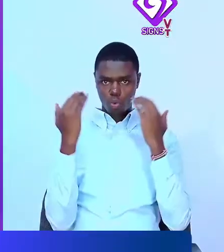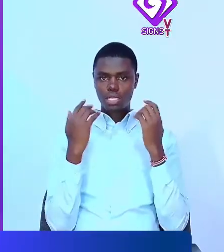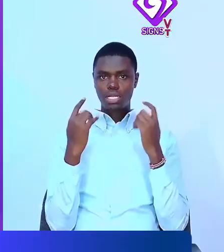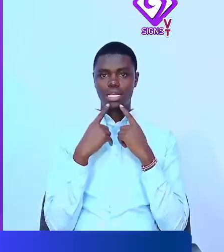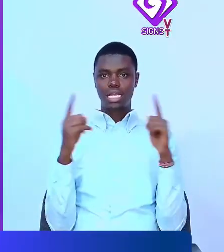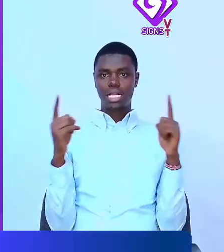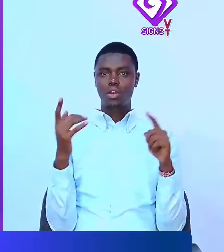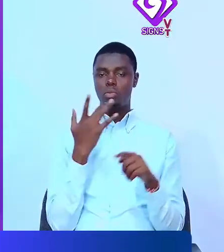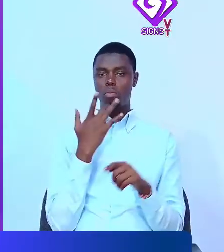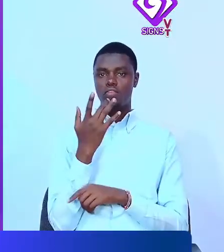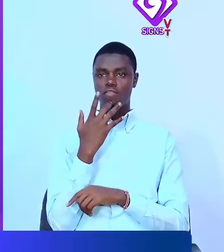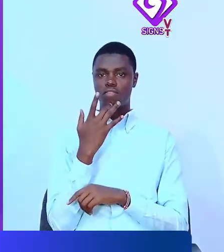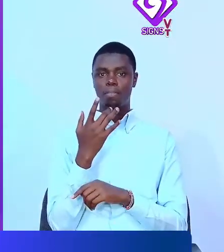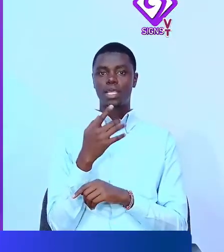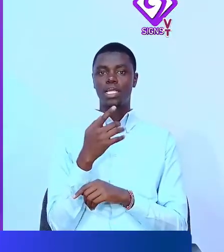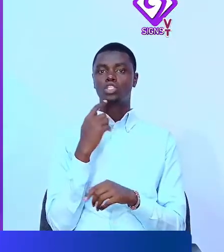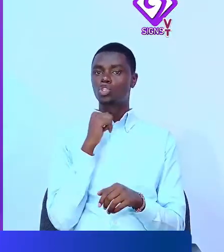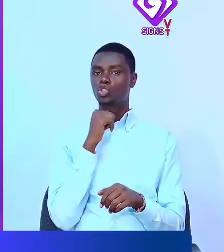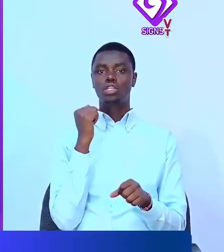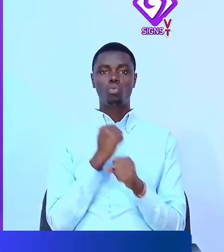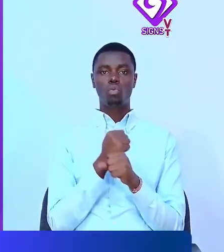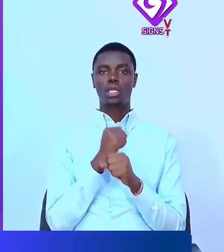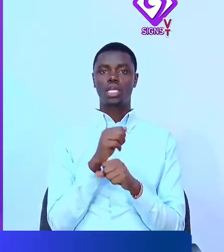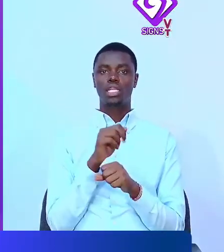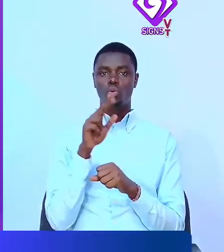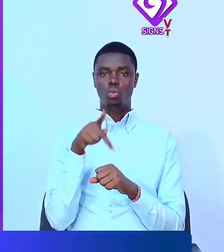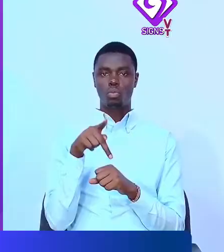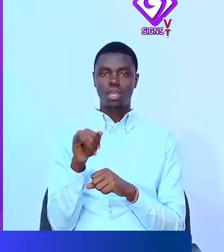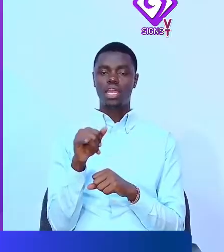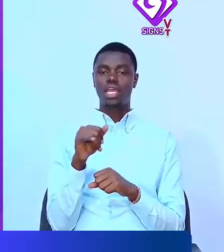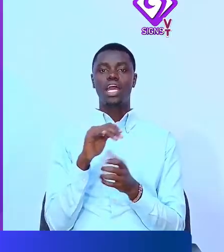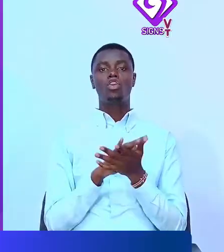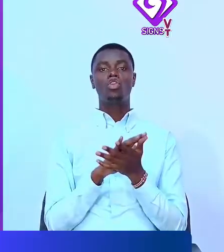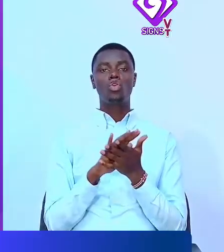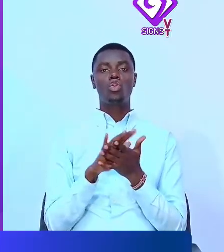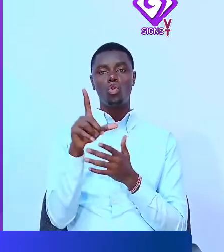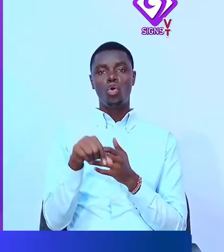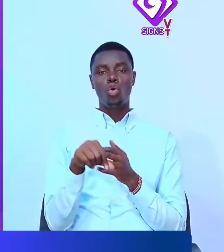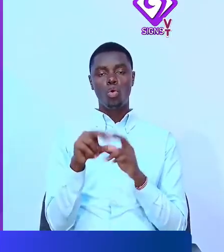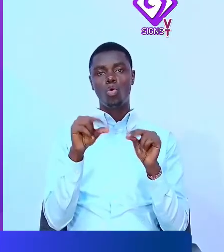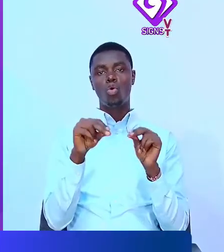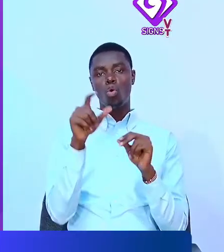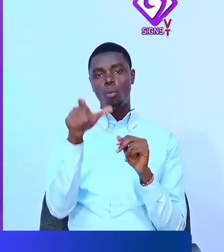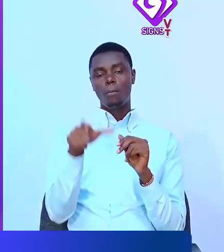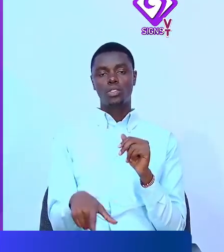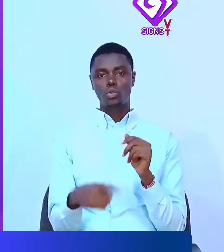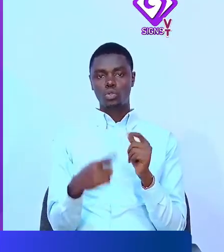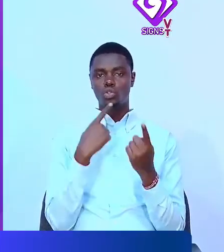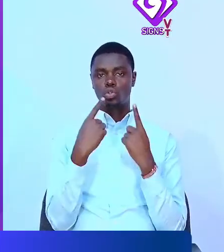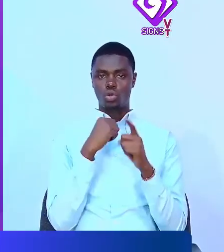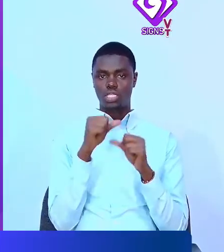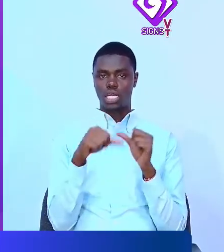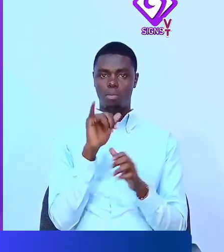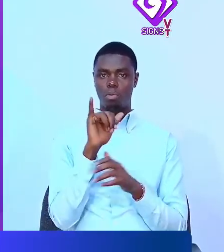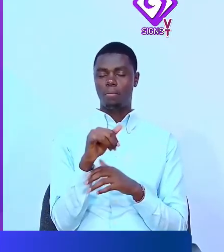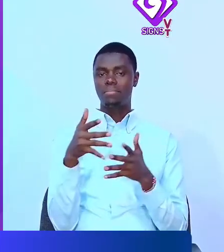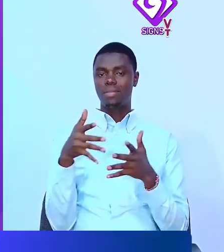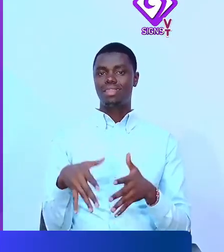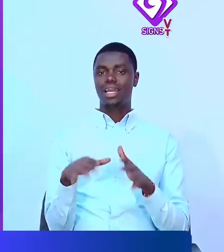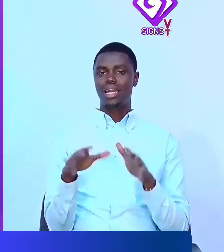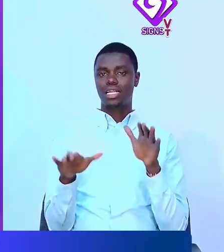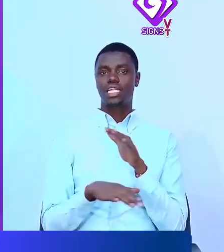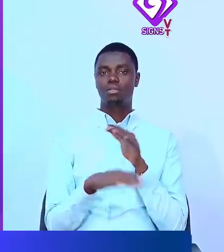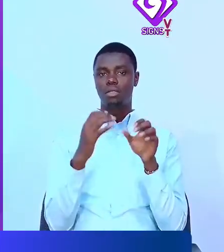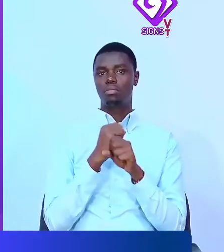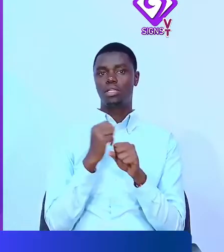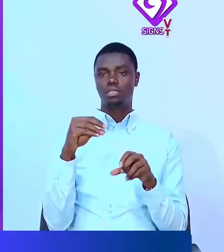my favor, no longer is working the UPI thing. No one talks about these days, isn't it? Actually, even the current deputy president was